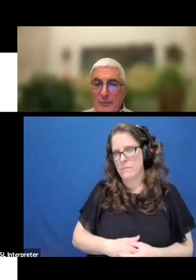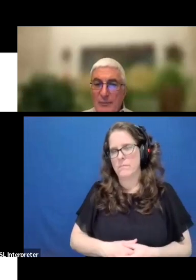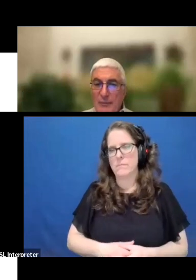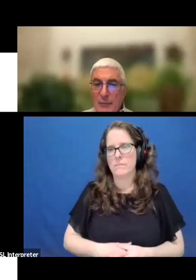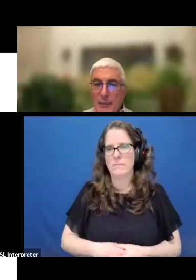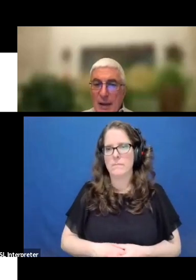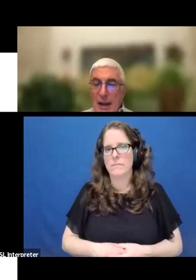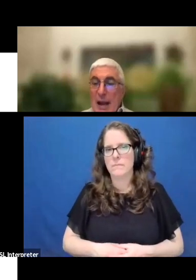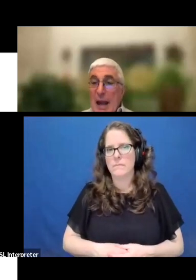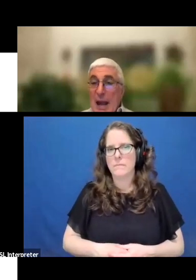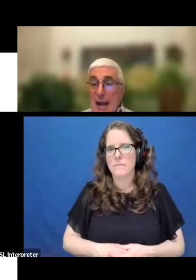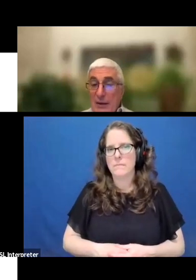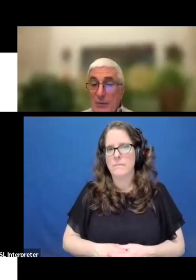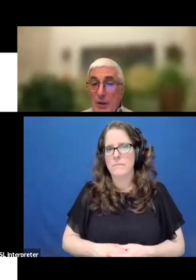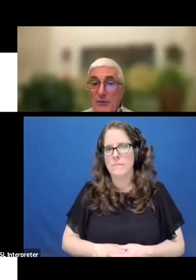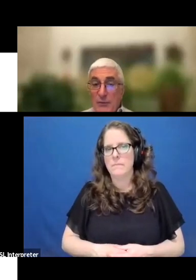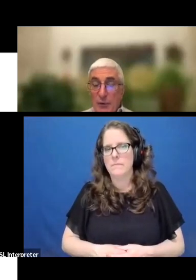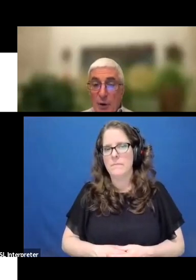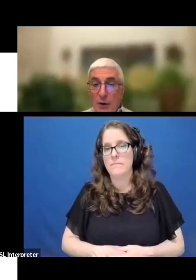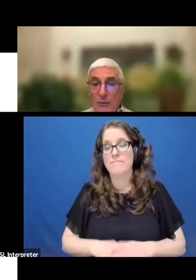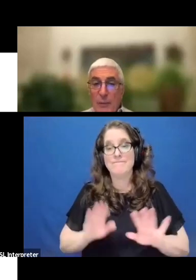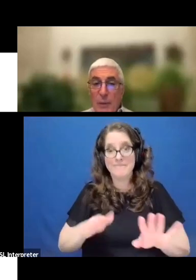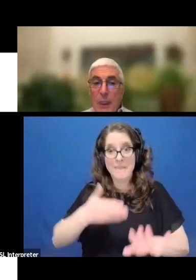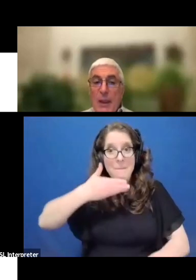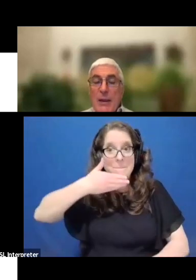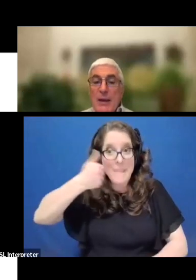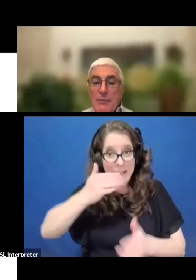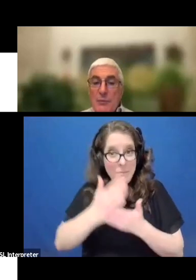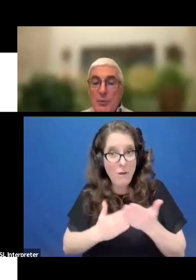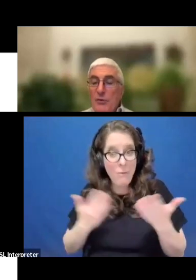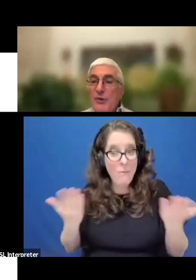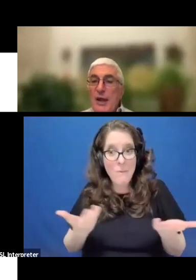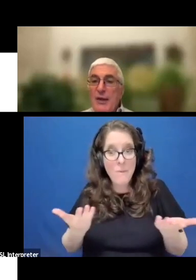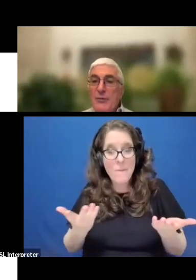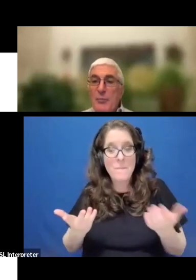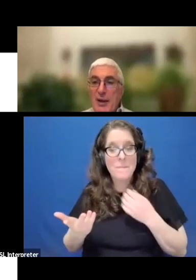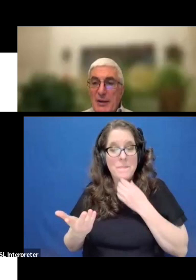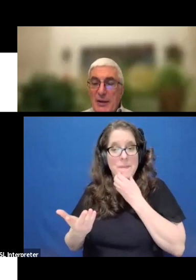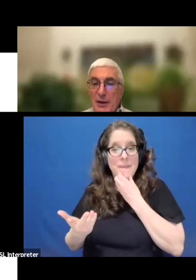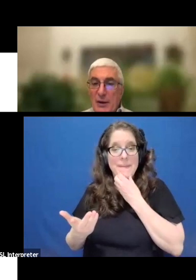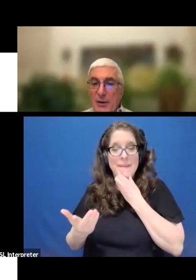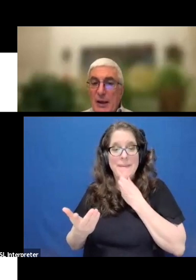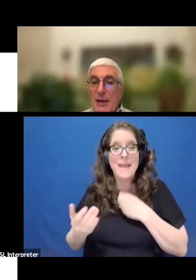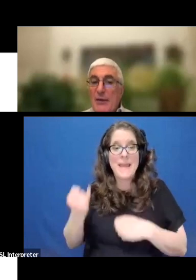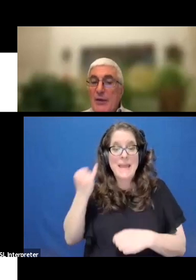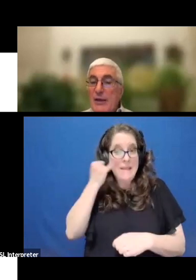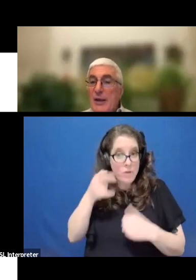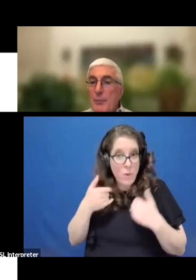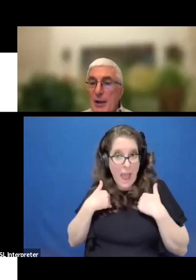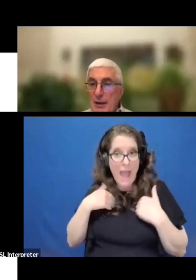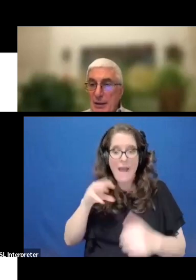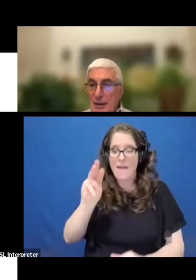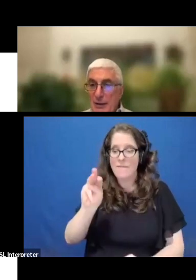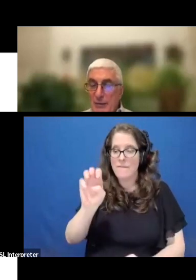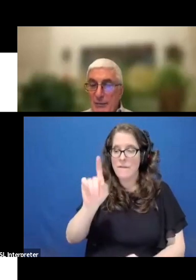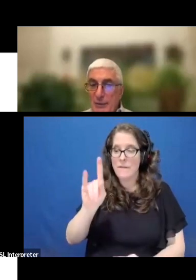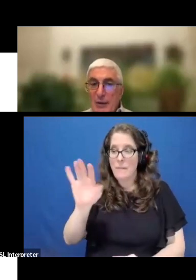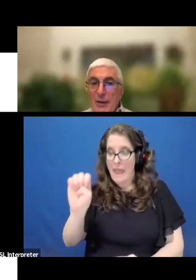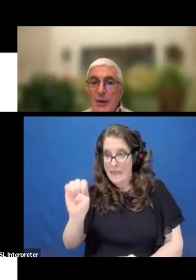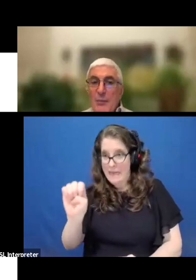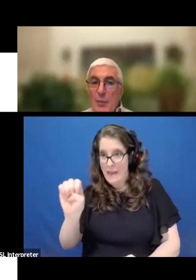not. And best of all, if a person has Medicare and then they get